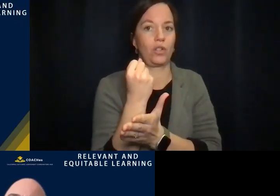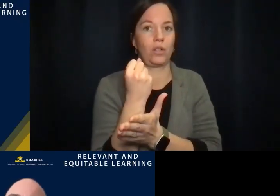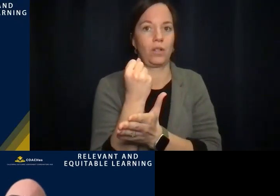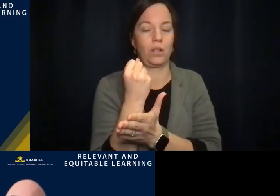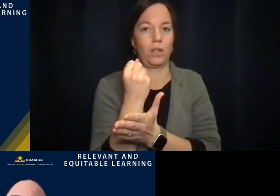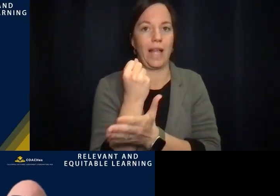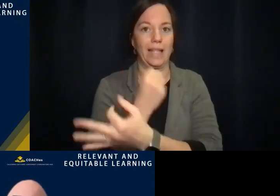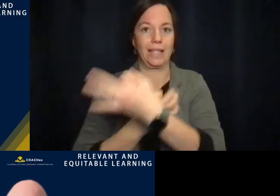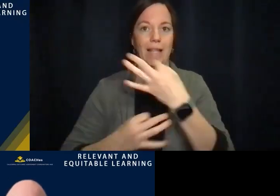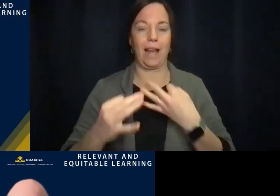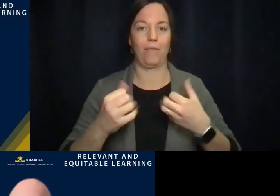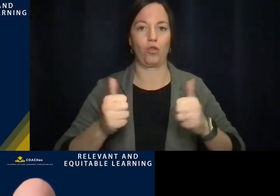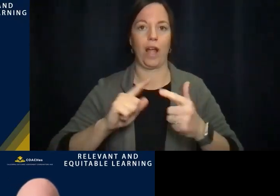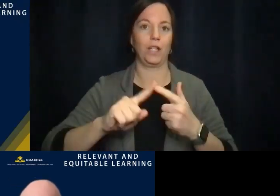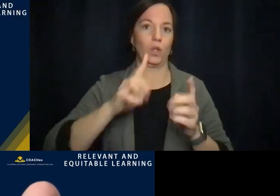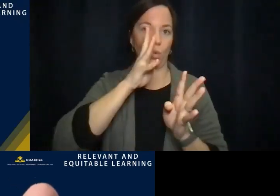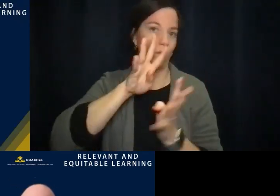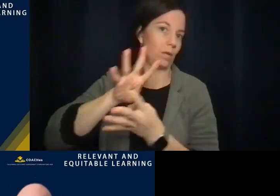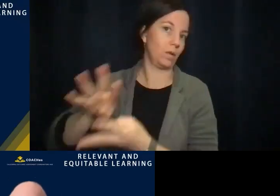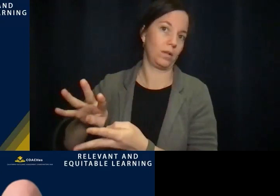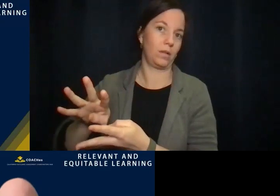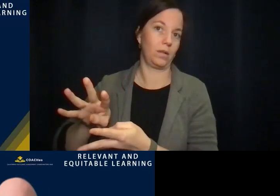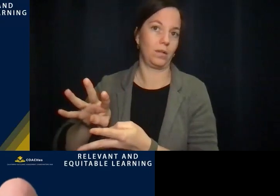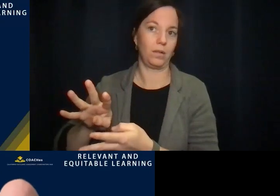to deny that it exists.